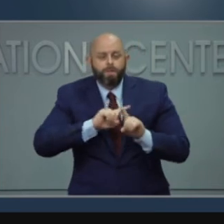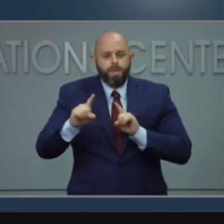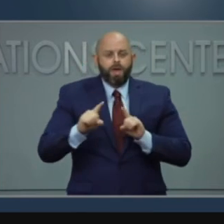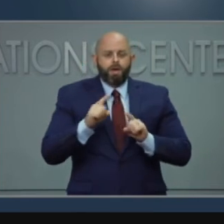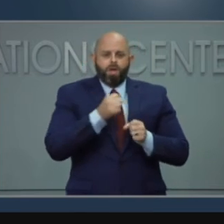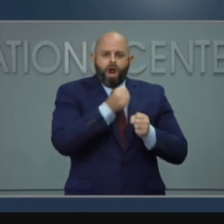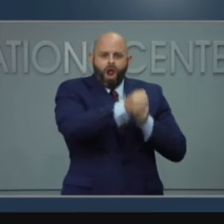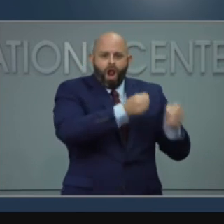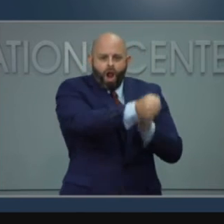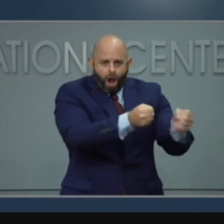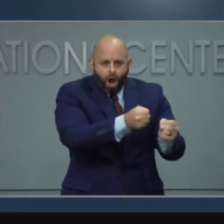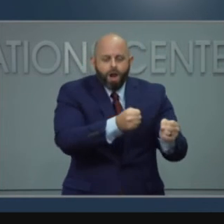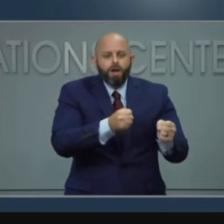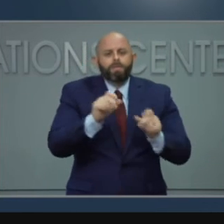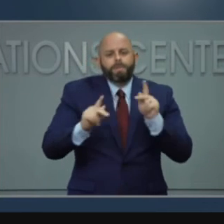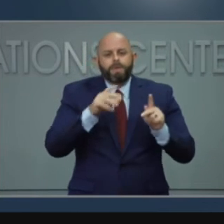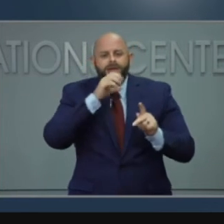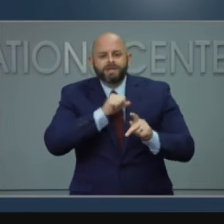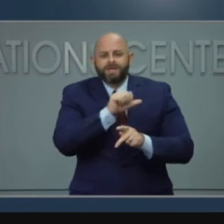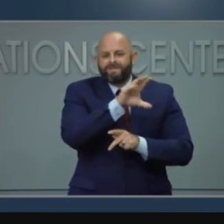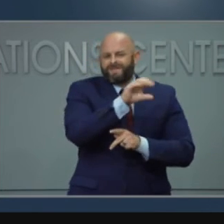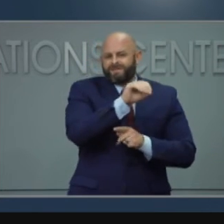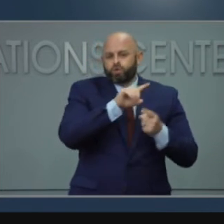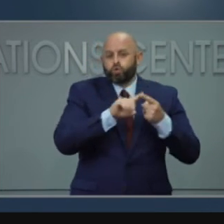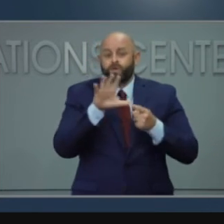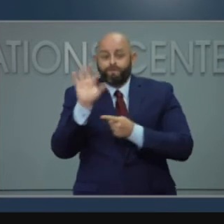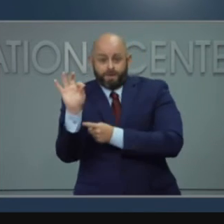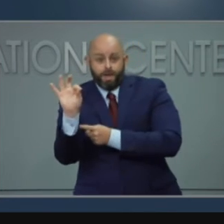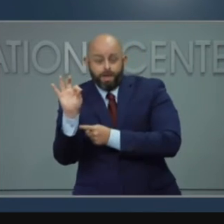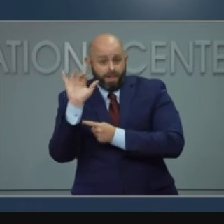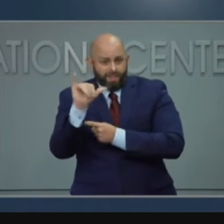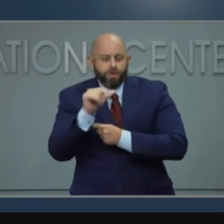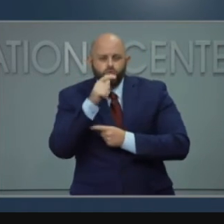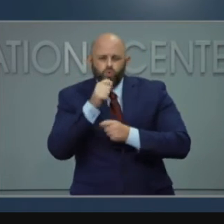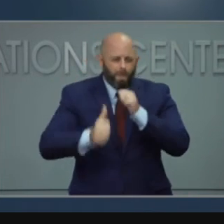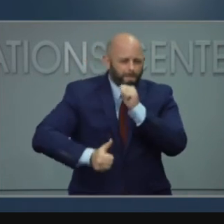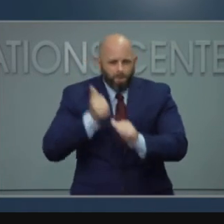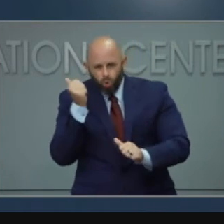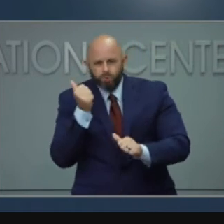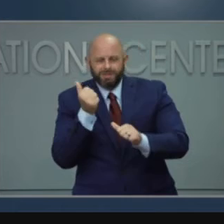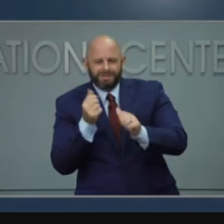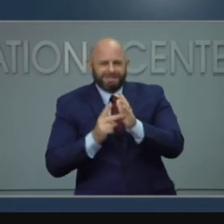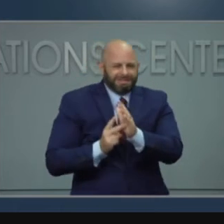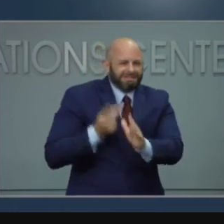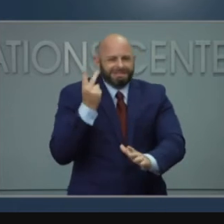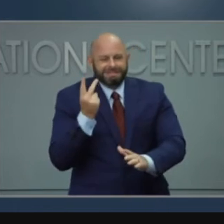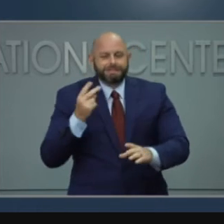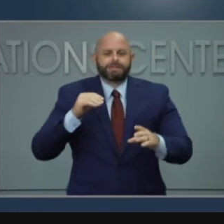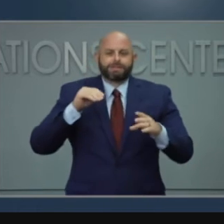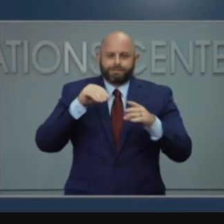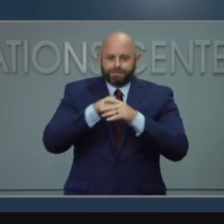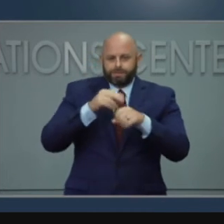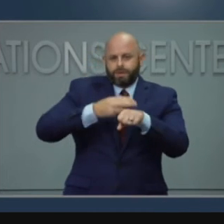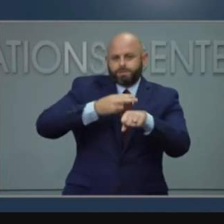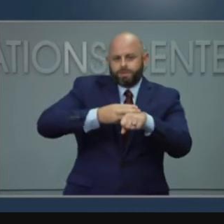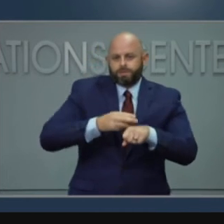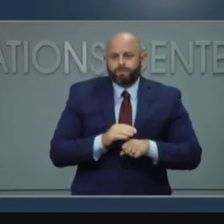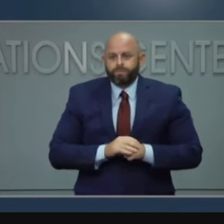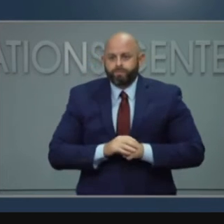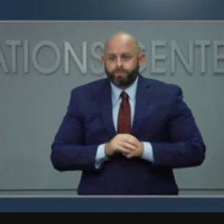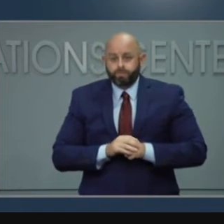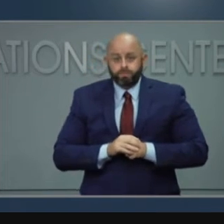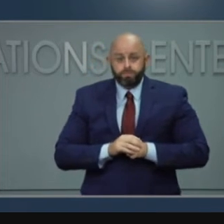for people ages 50 to 59 in the past week. Now, this next slide looks at